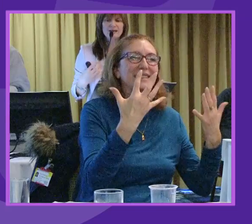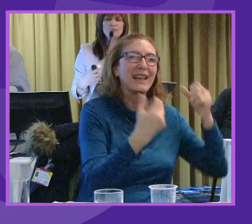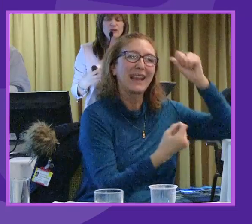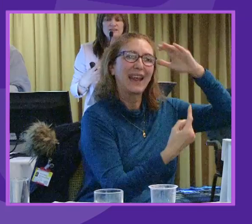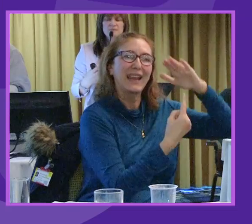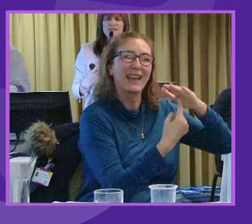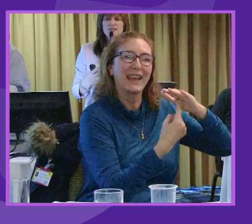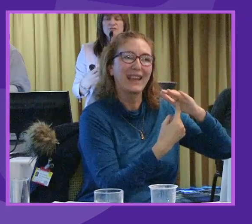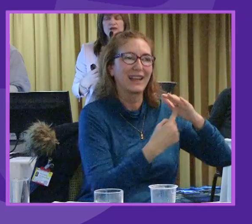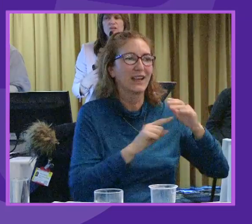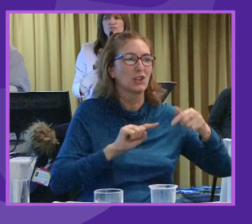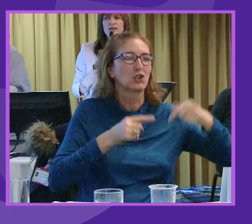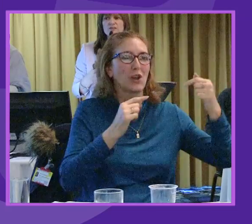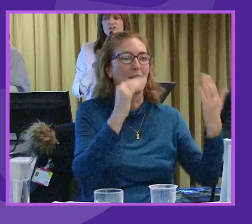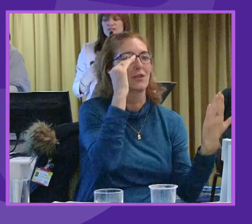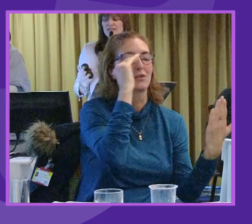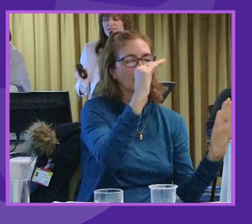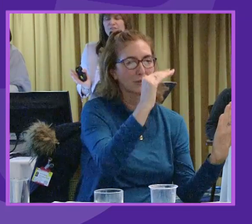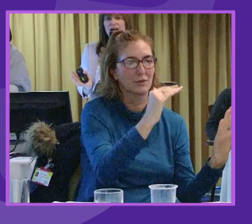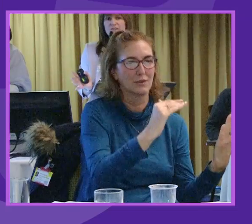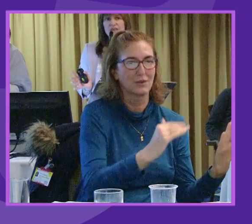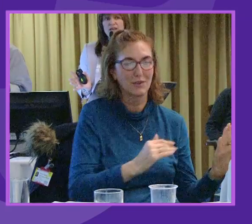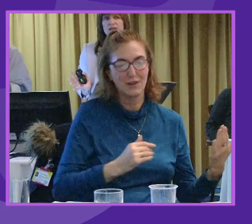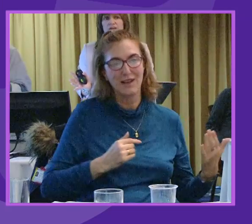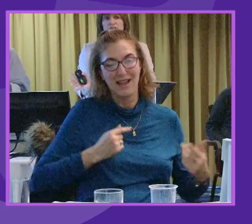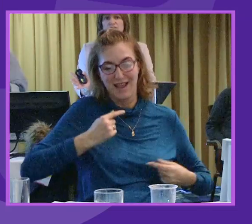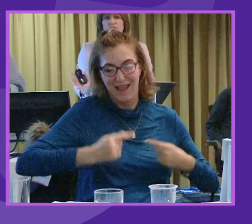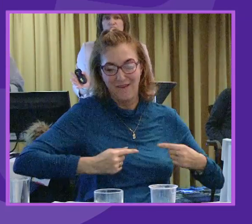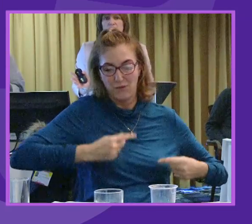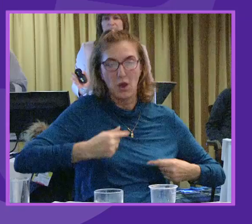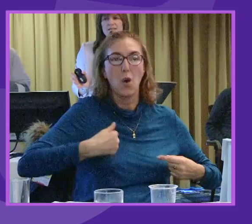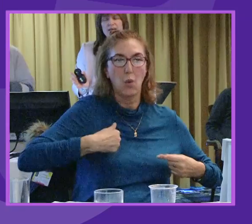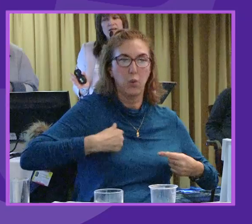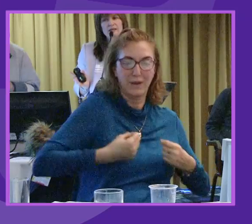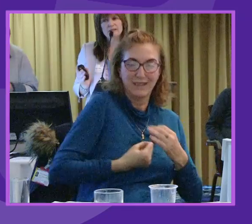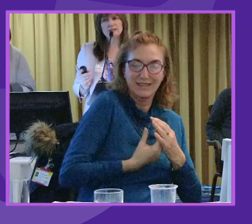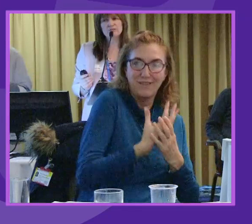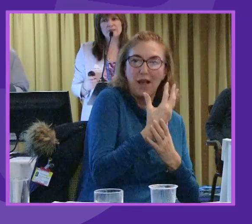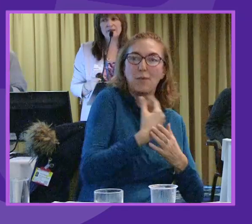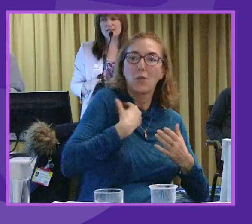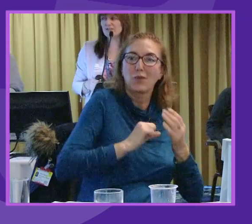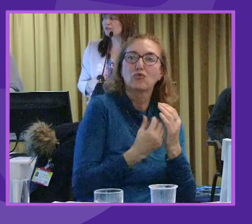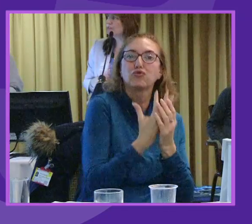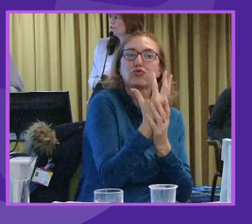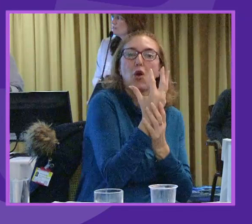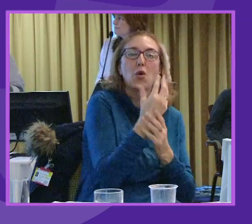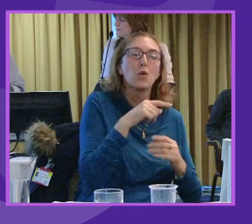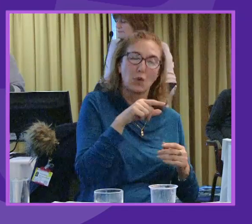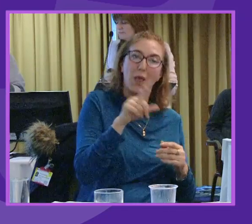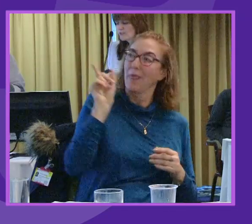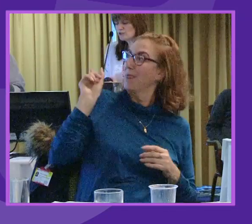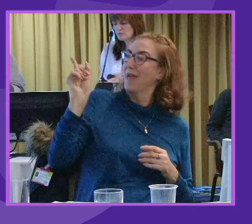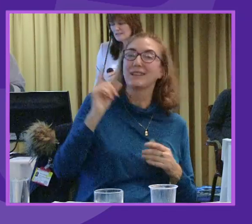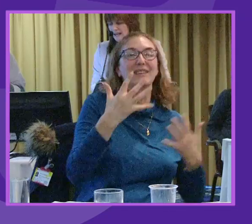organisational challenges, as we've grown and developed more expertise around those challenges, these are the 5 key areas for us in Mersey